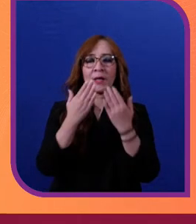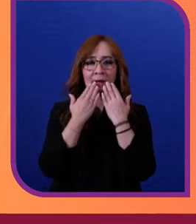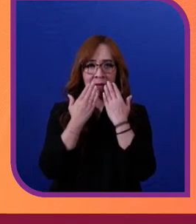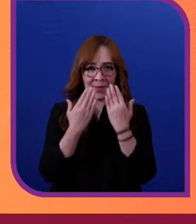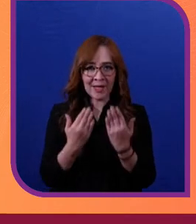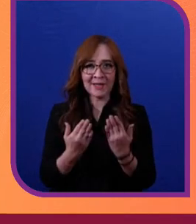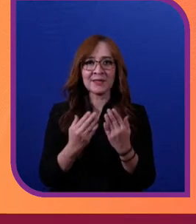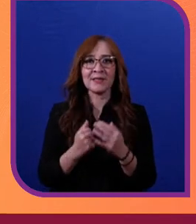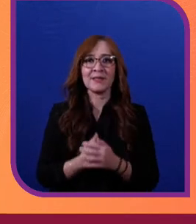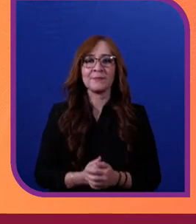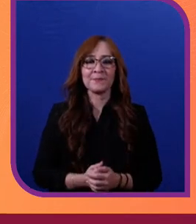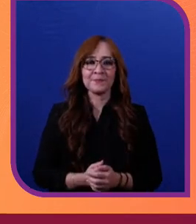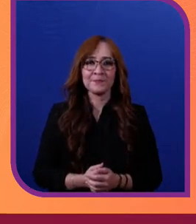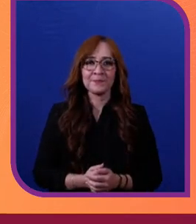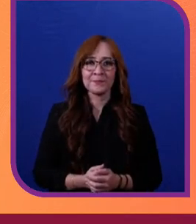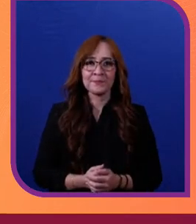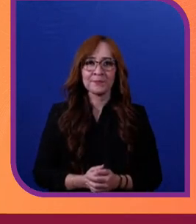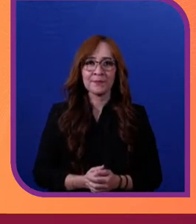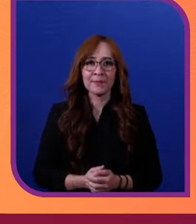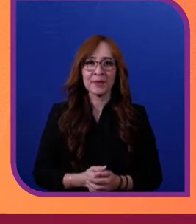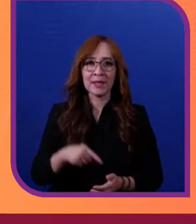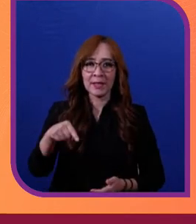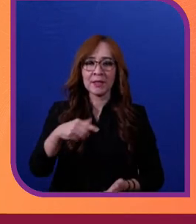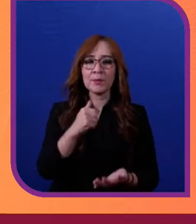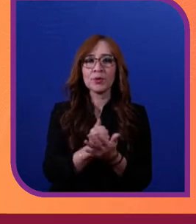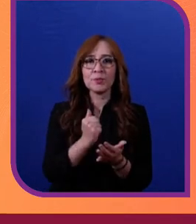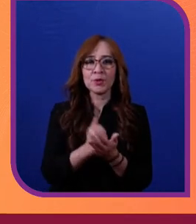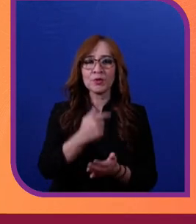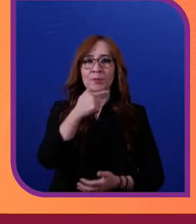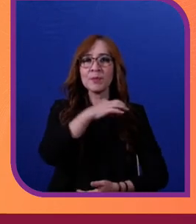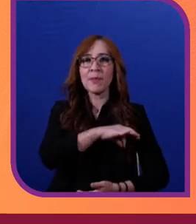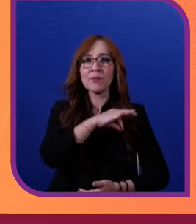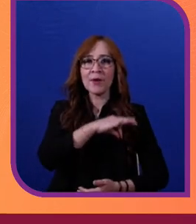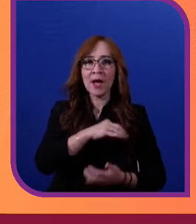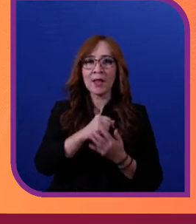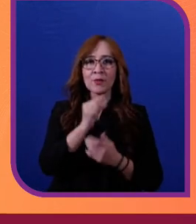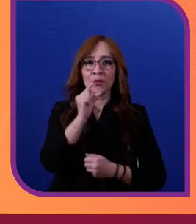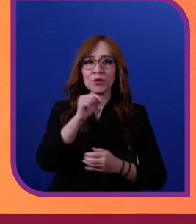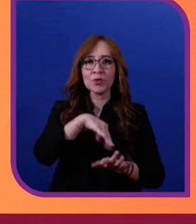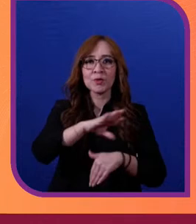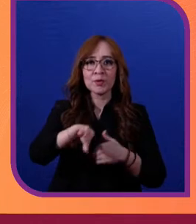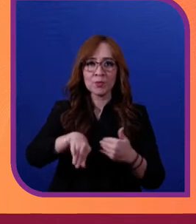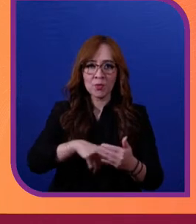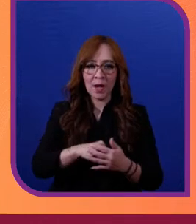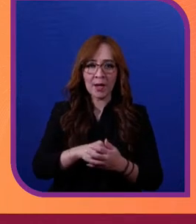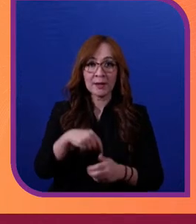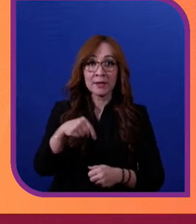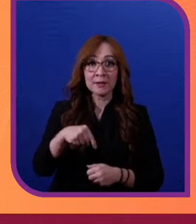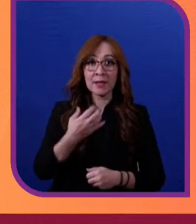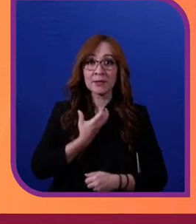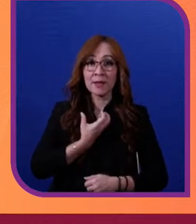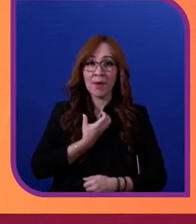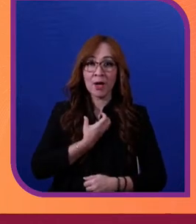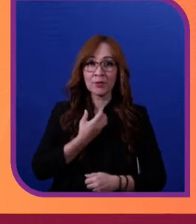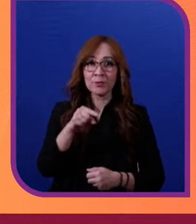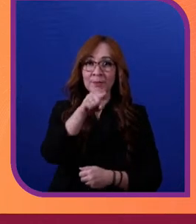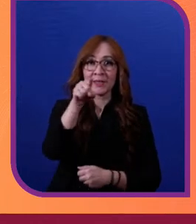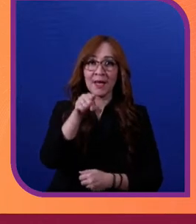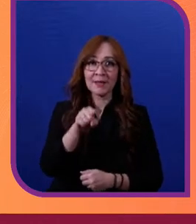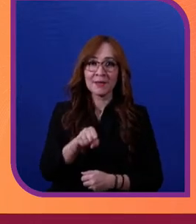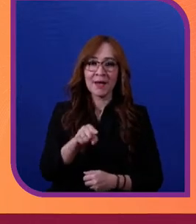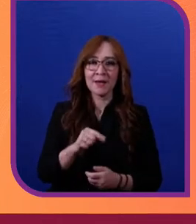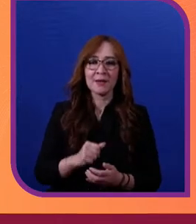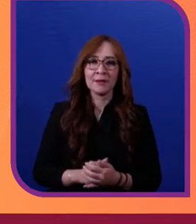too old to ask audition offline bakso Indonesia